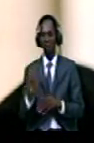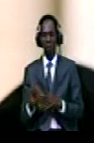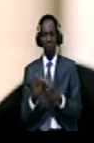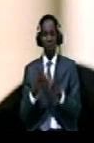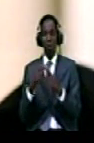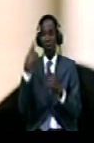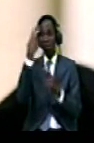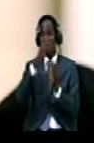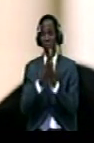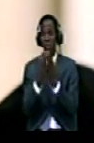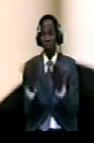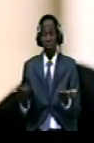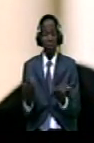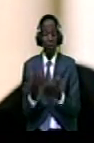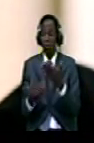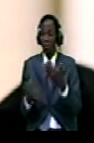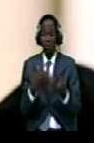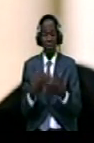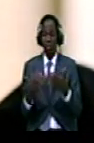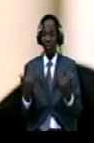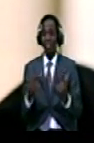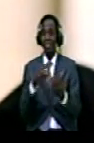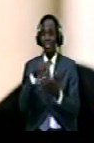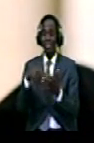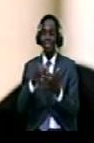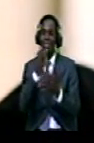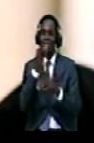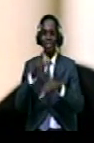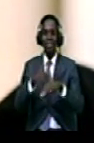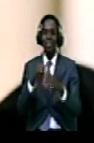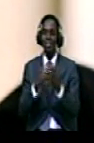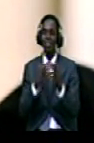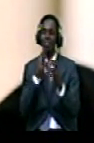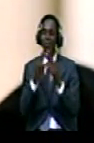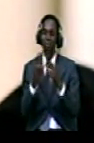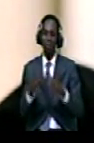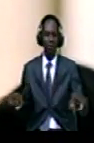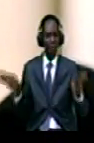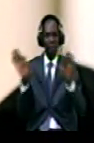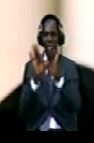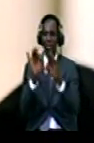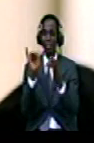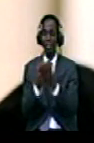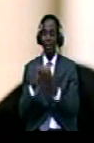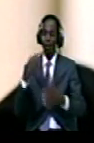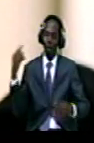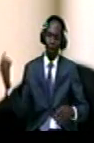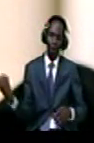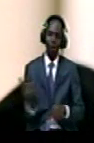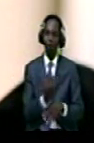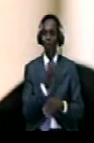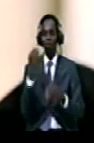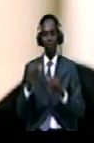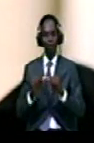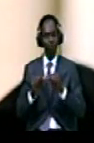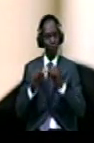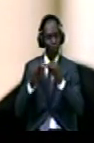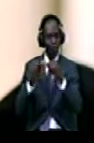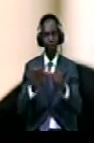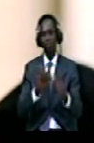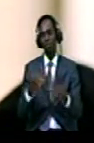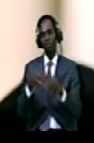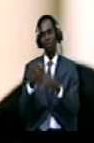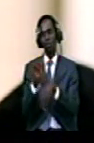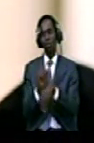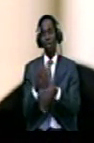now. This is the time it is very relevant that always abounding. Immediately after